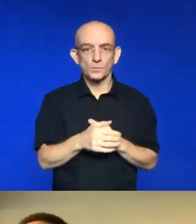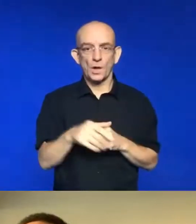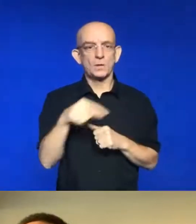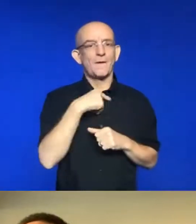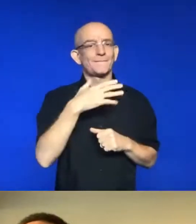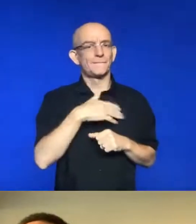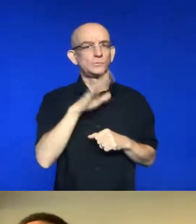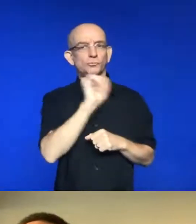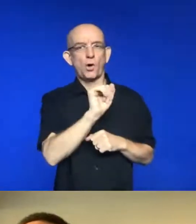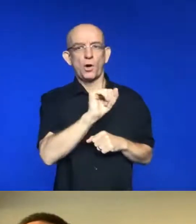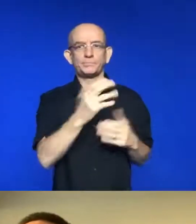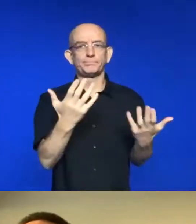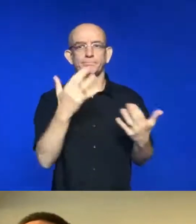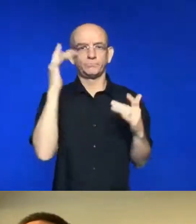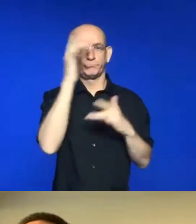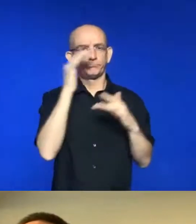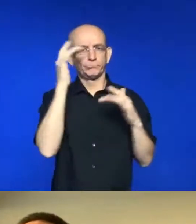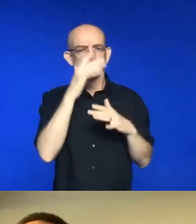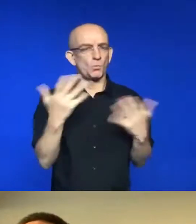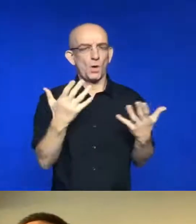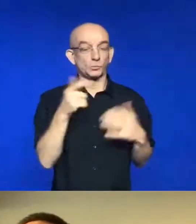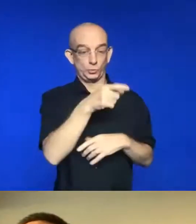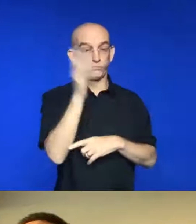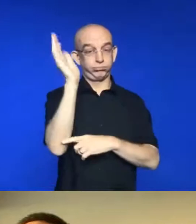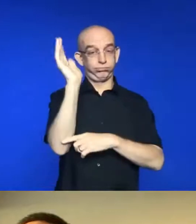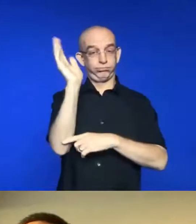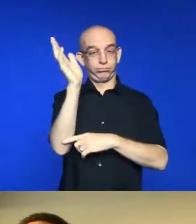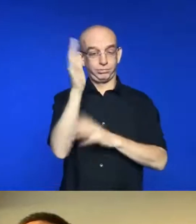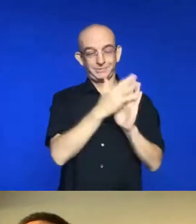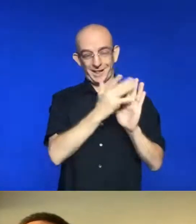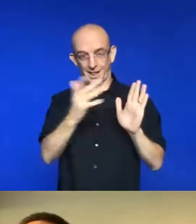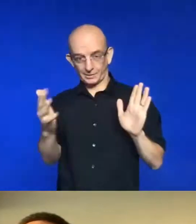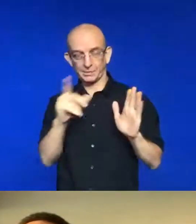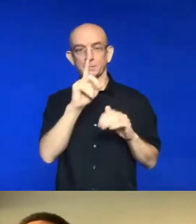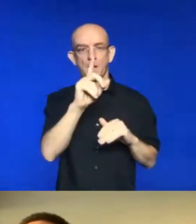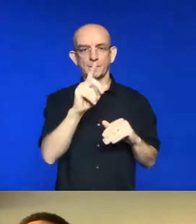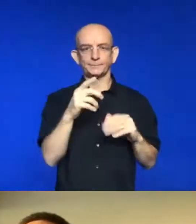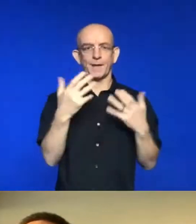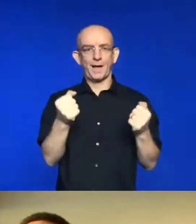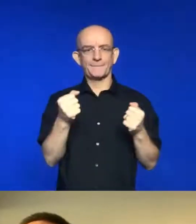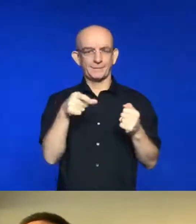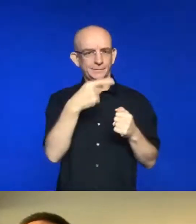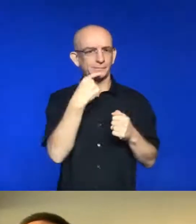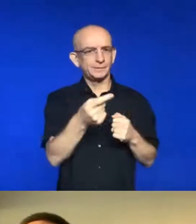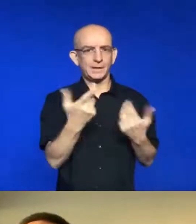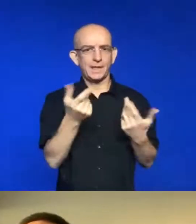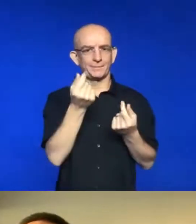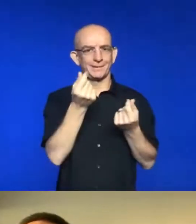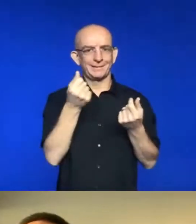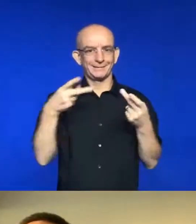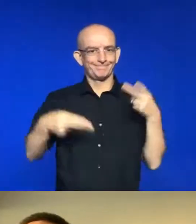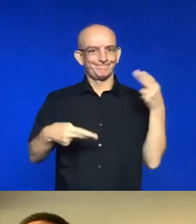your presentation, and that is austerity measures and budget cuts. We are all aware